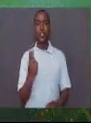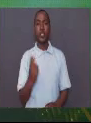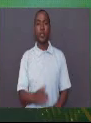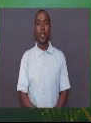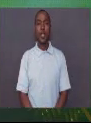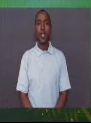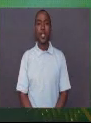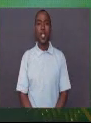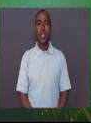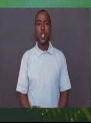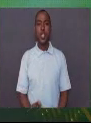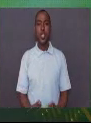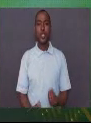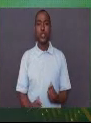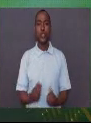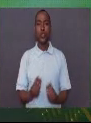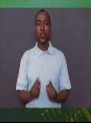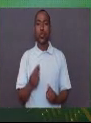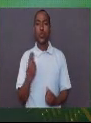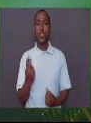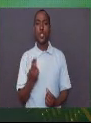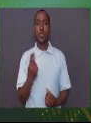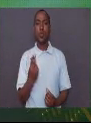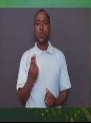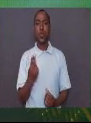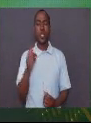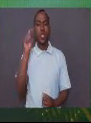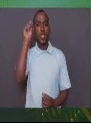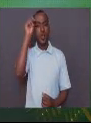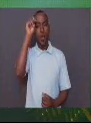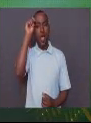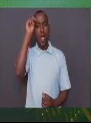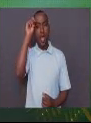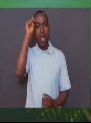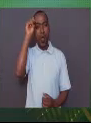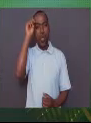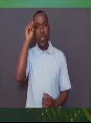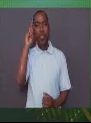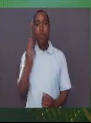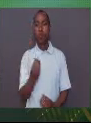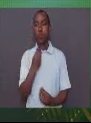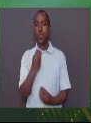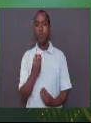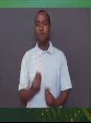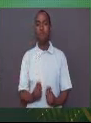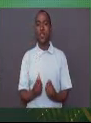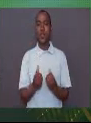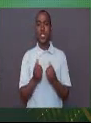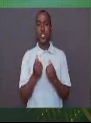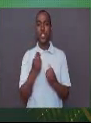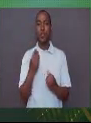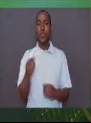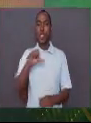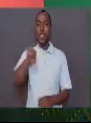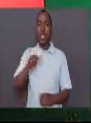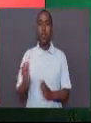Yeast is used to make traditional Ethiopian fermented food, such as